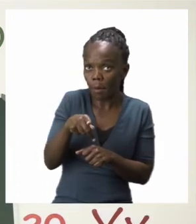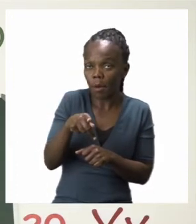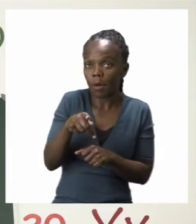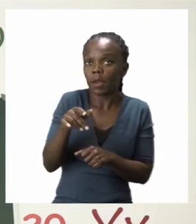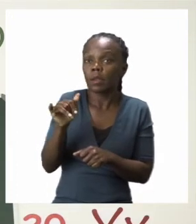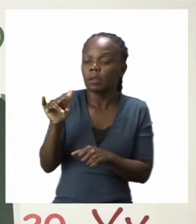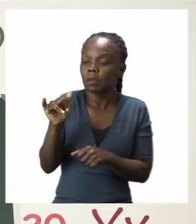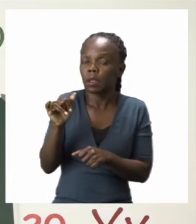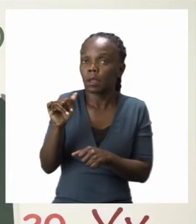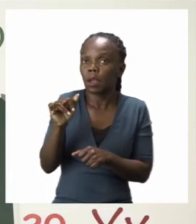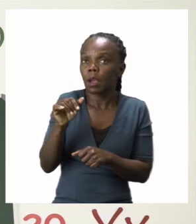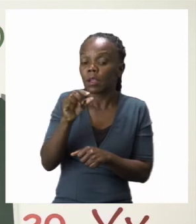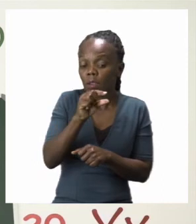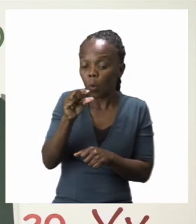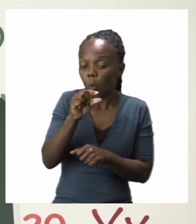plane.